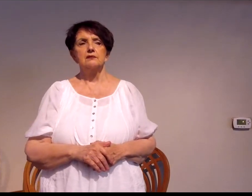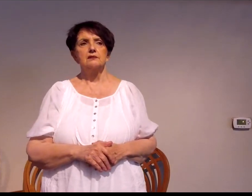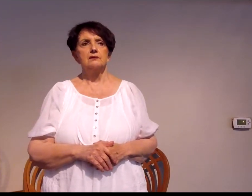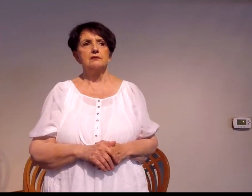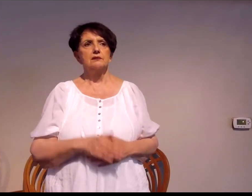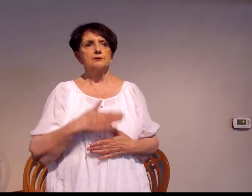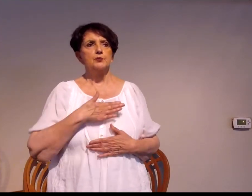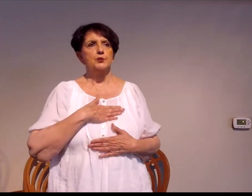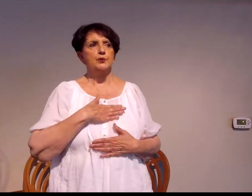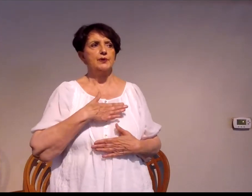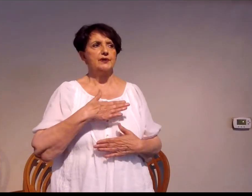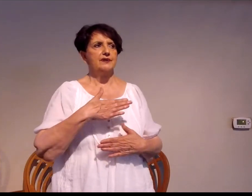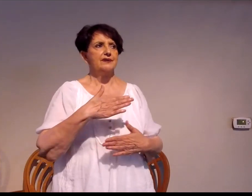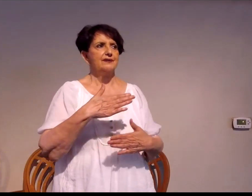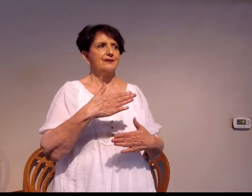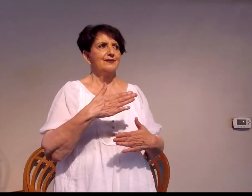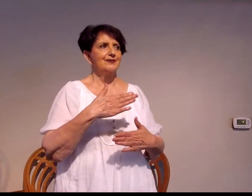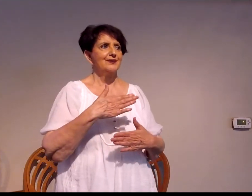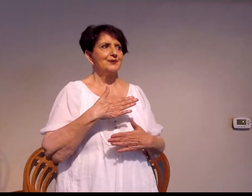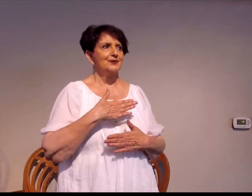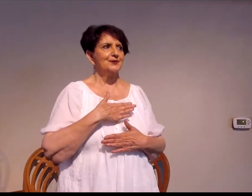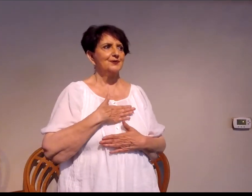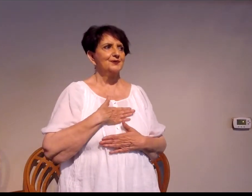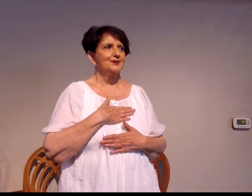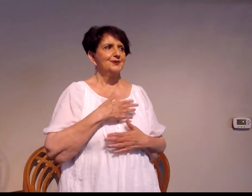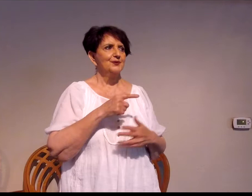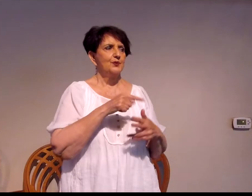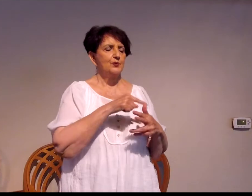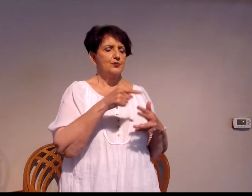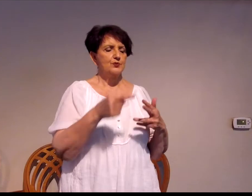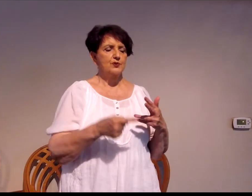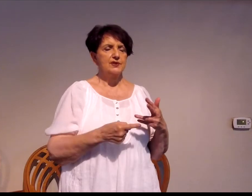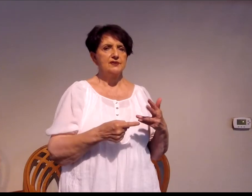Take a breath. We've gotten through all three.